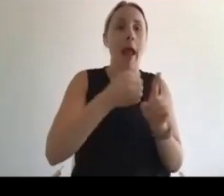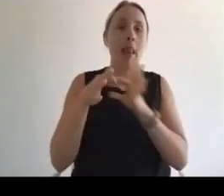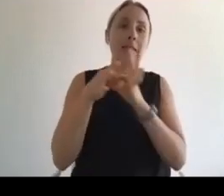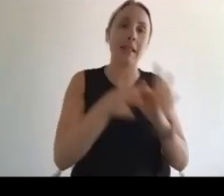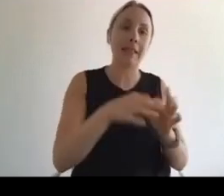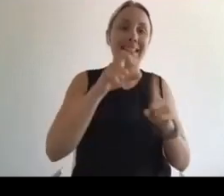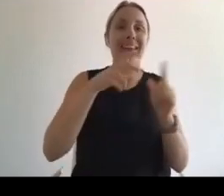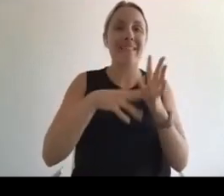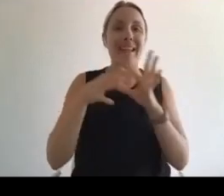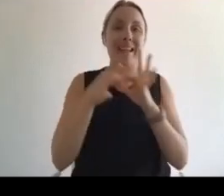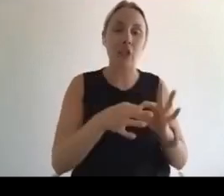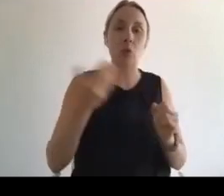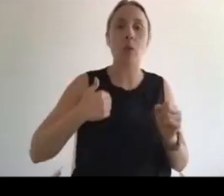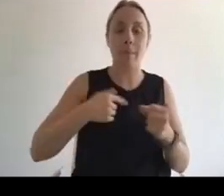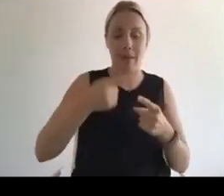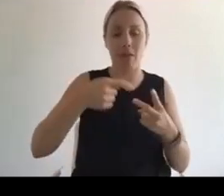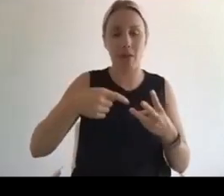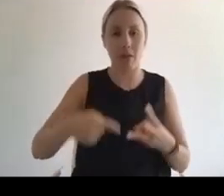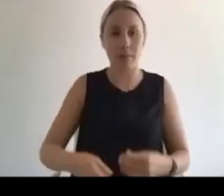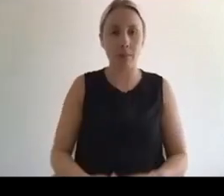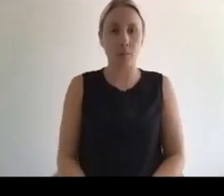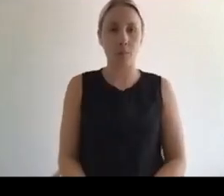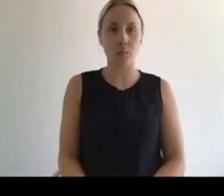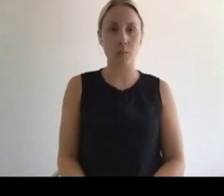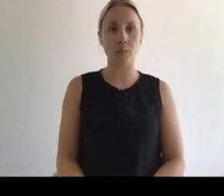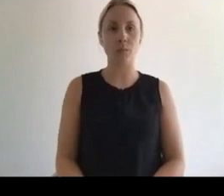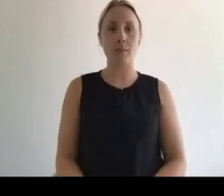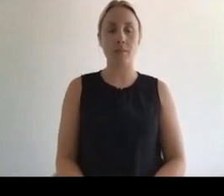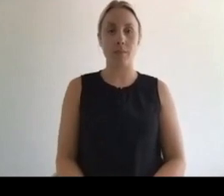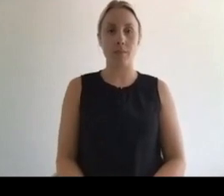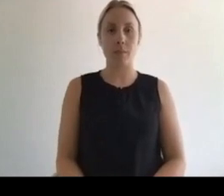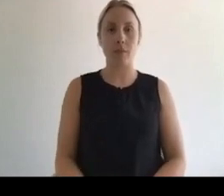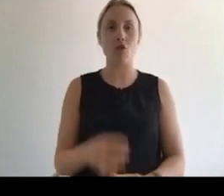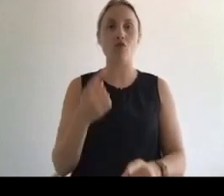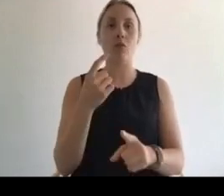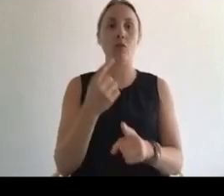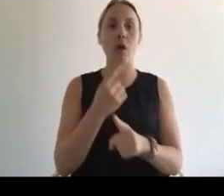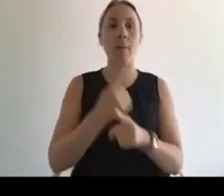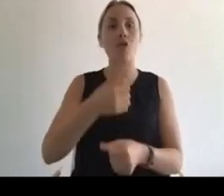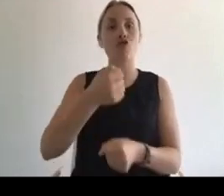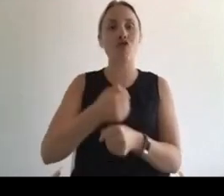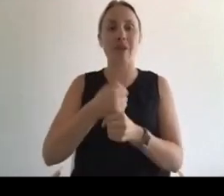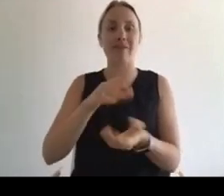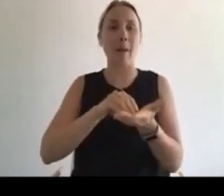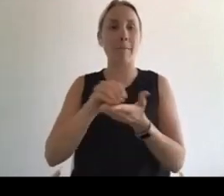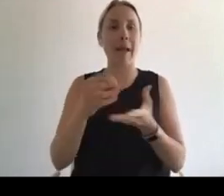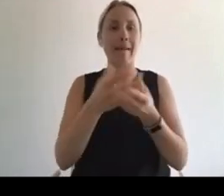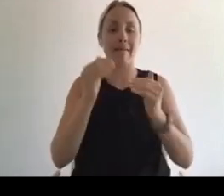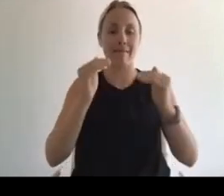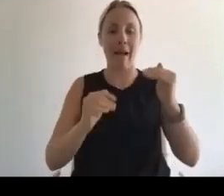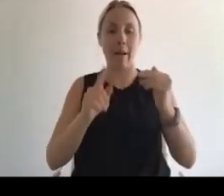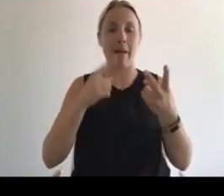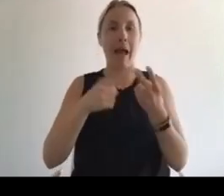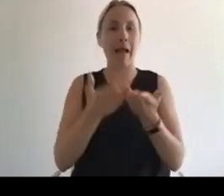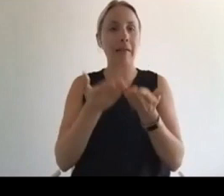I think talking about the gender pay gap and equal pay is something that is quite important